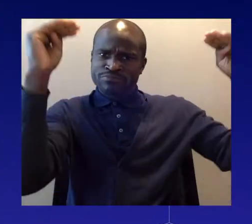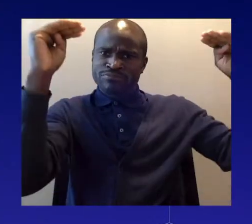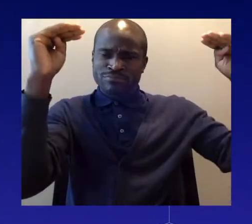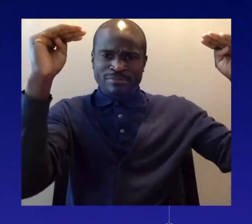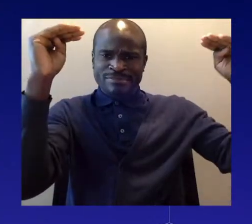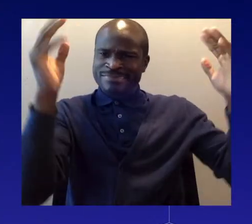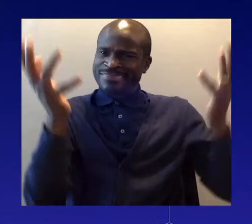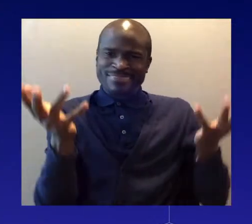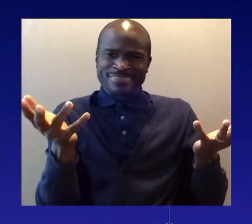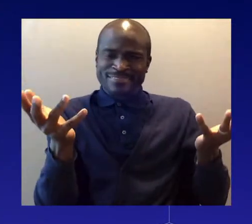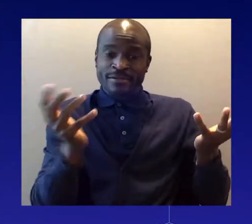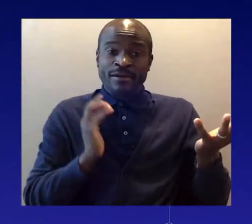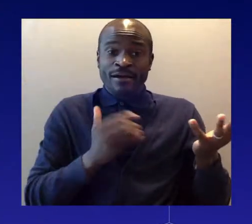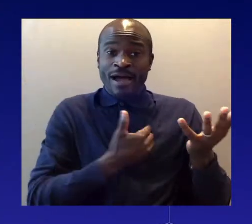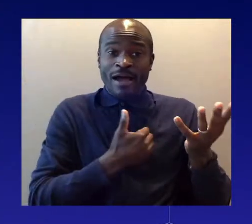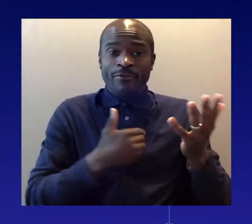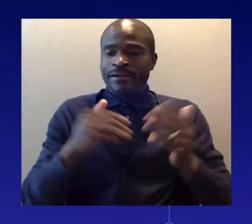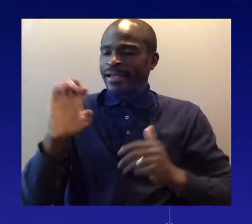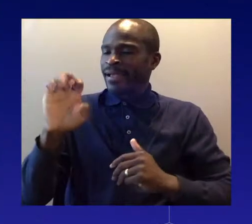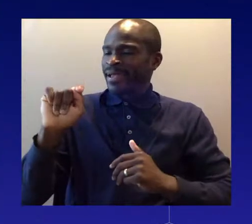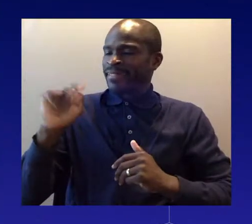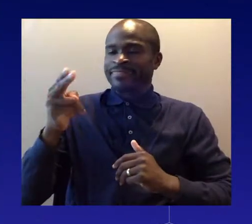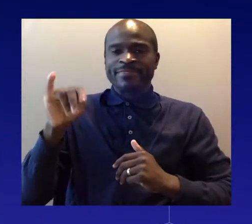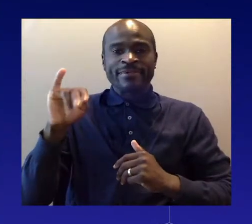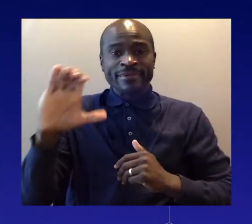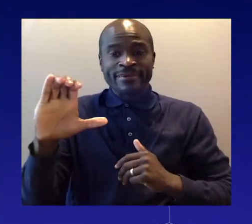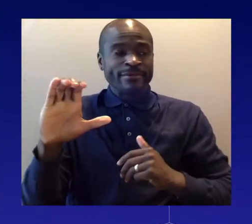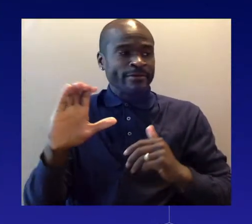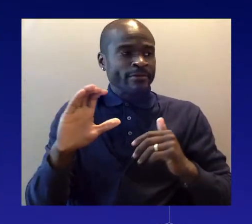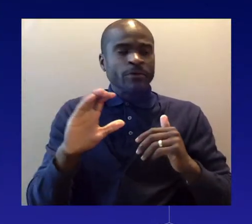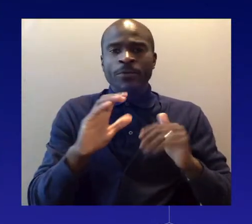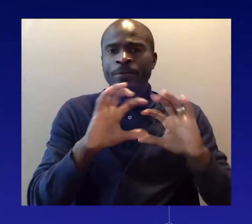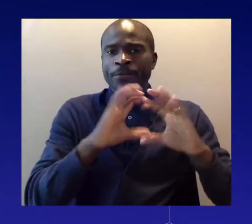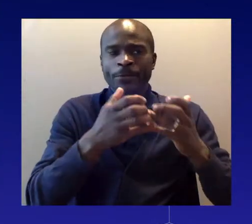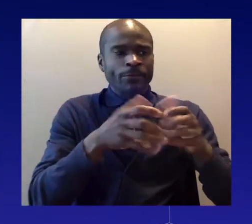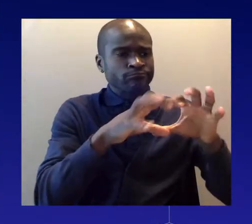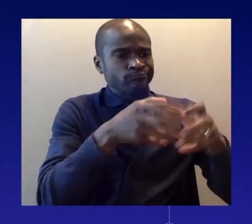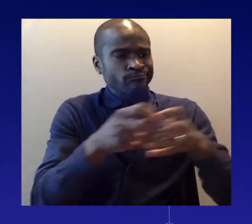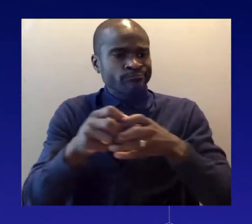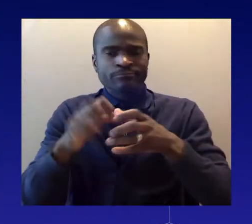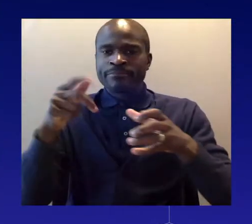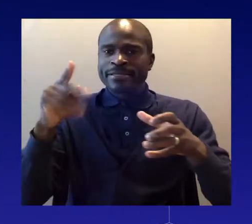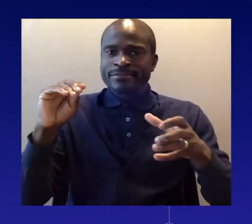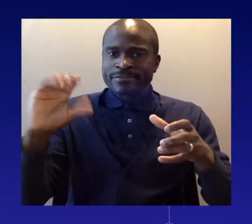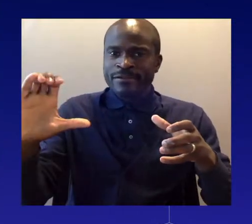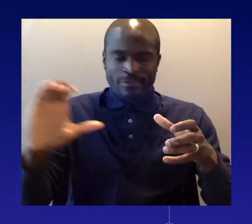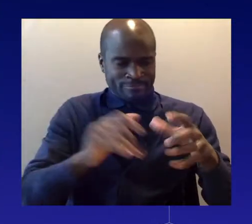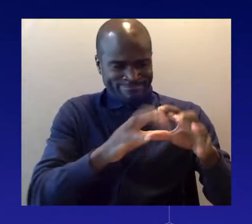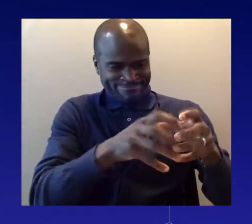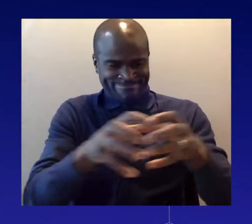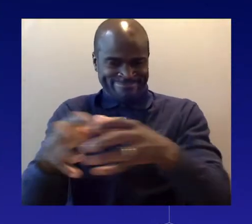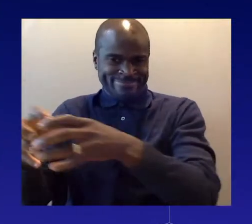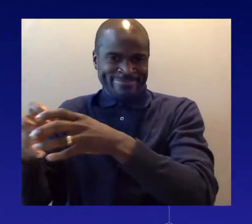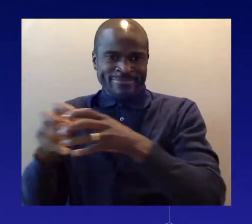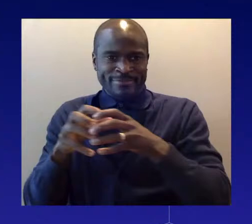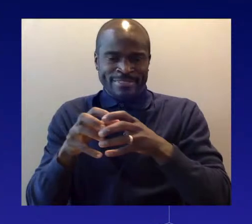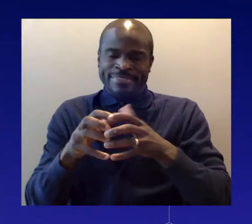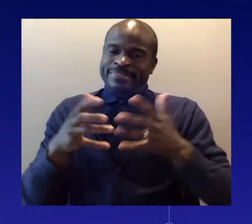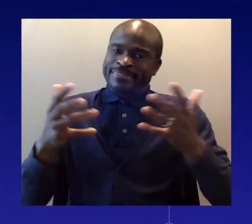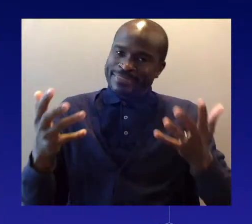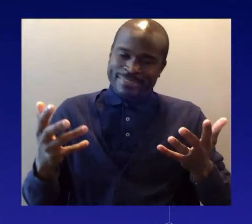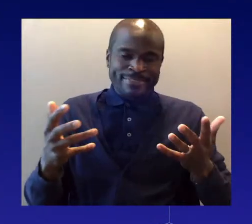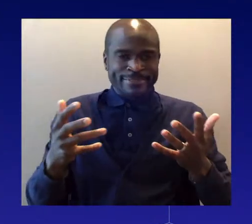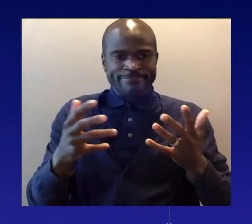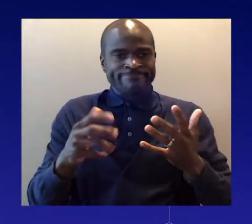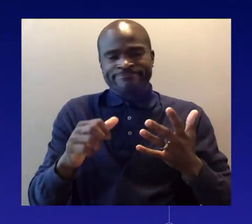minority communities, and our racial minority communities. And you all know the examples well. I'll just give you one. It turns out